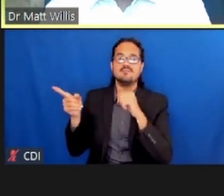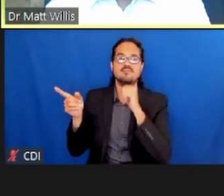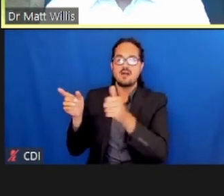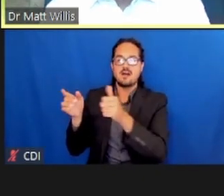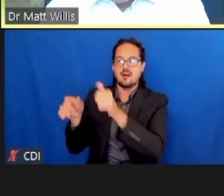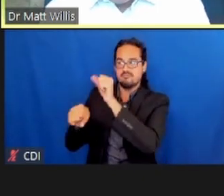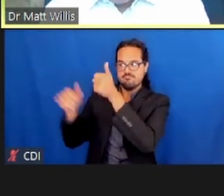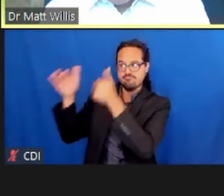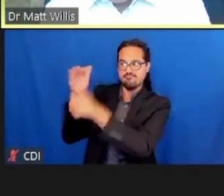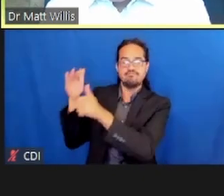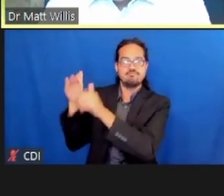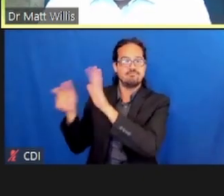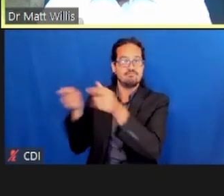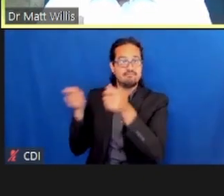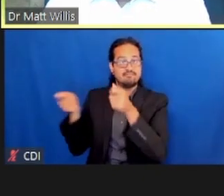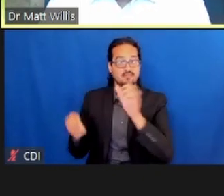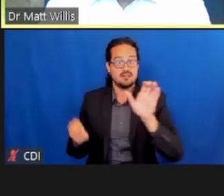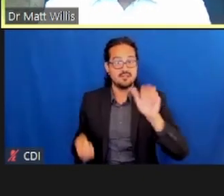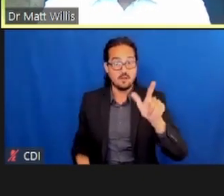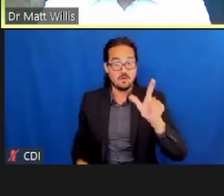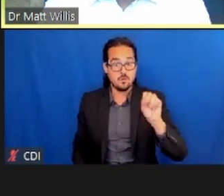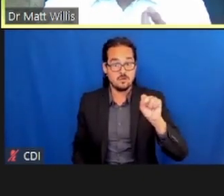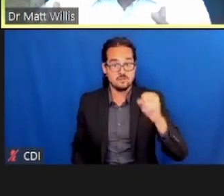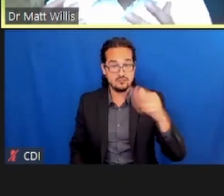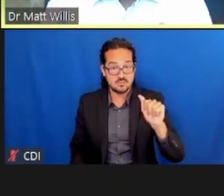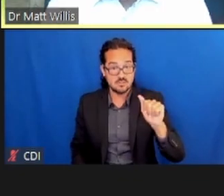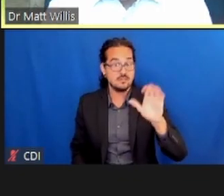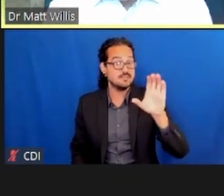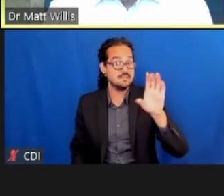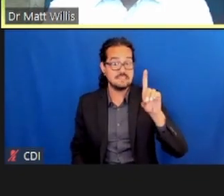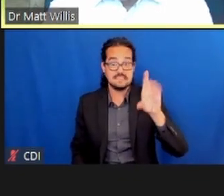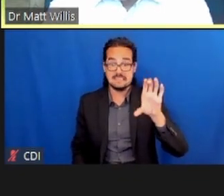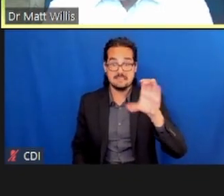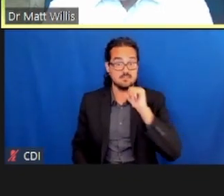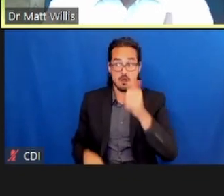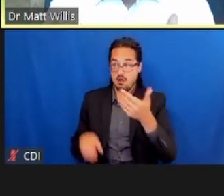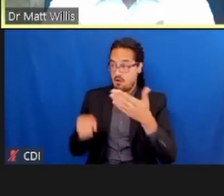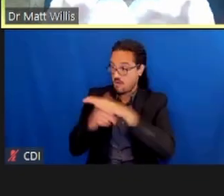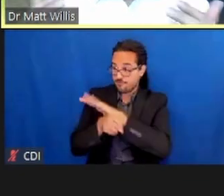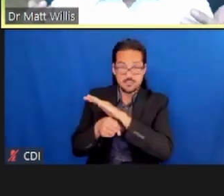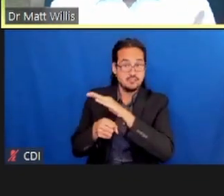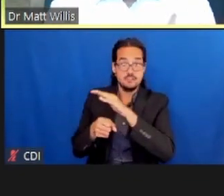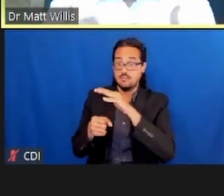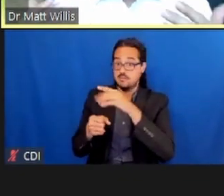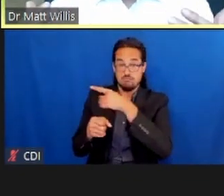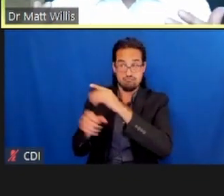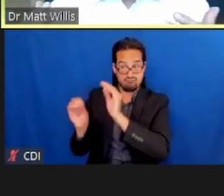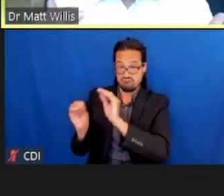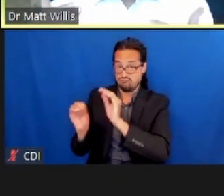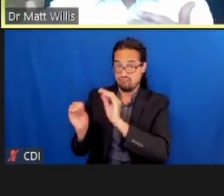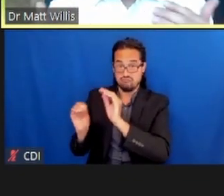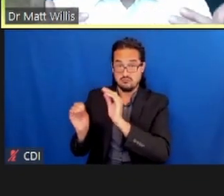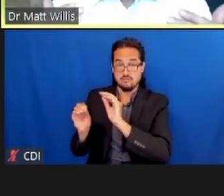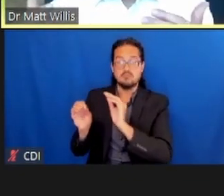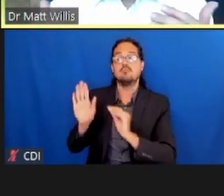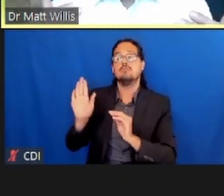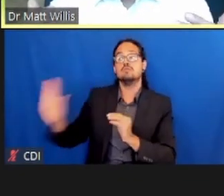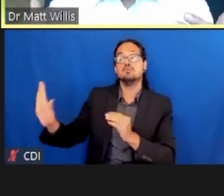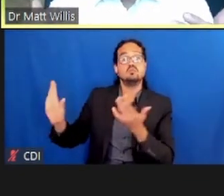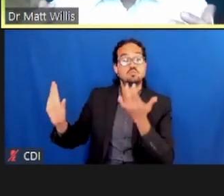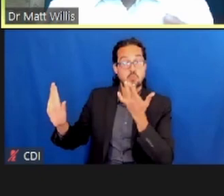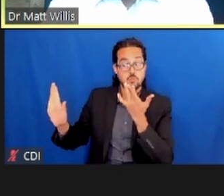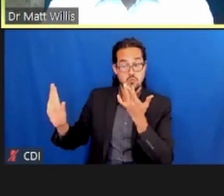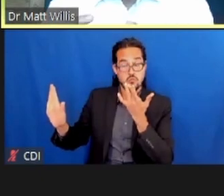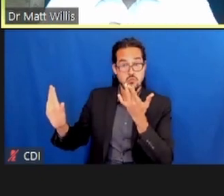if they're vaccinated indoors, customers may choose to remove their facial covering if it's allowed by the business. And this will be determined business